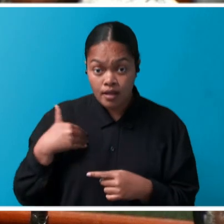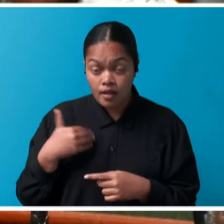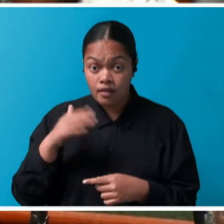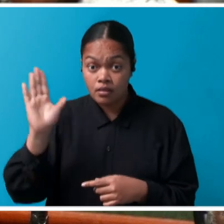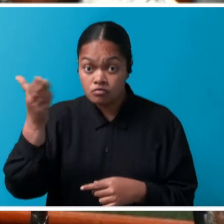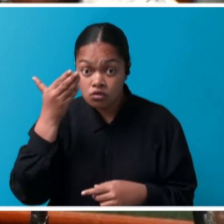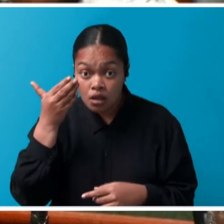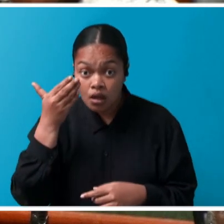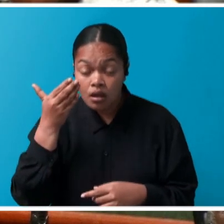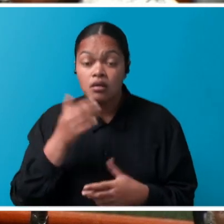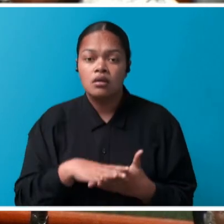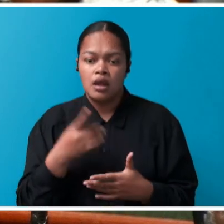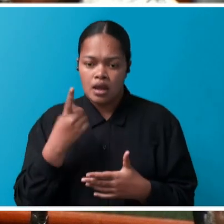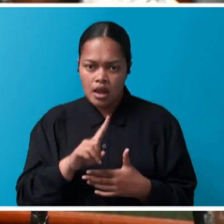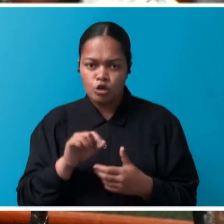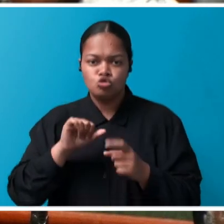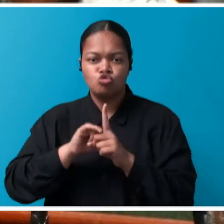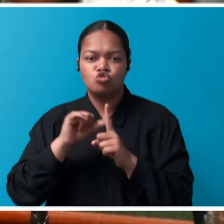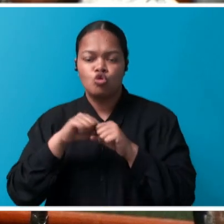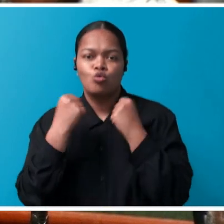and increased social connection.